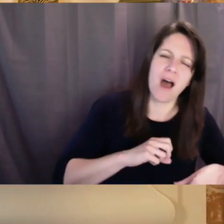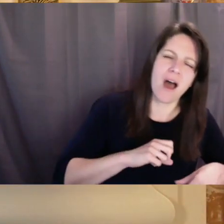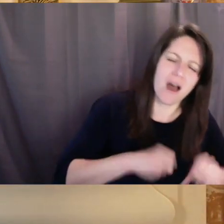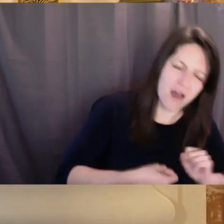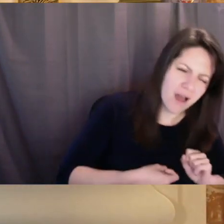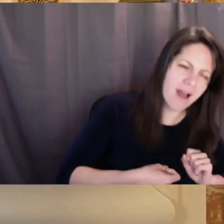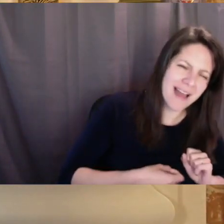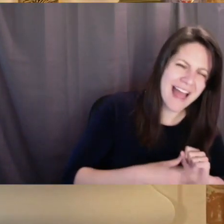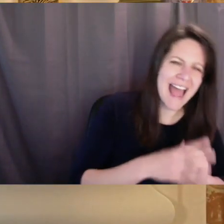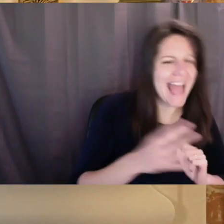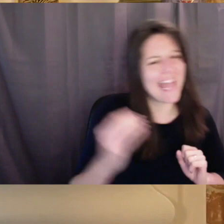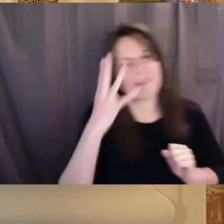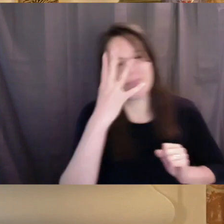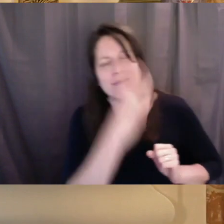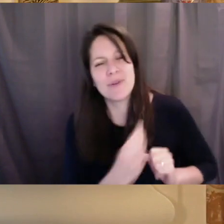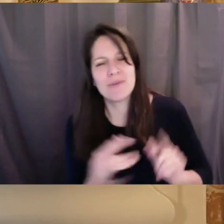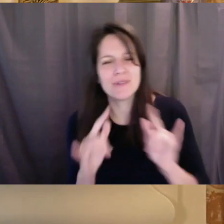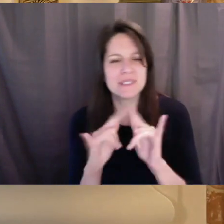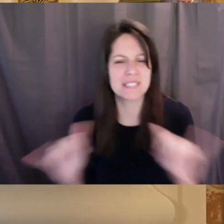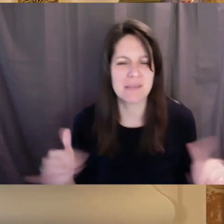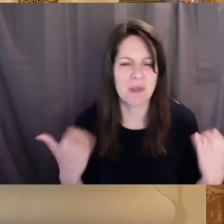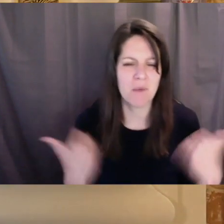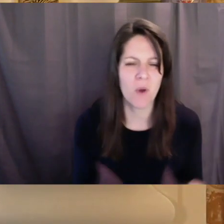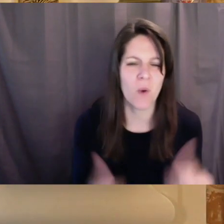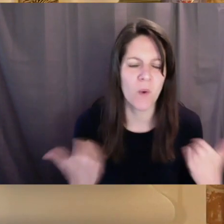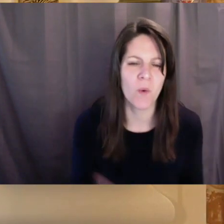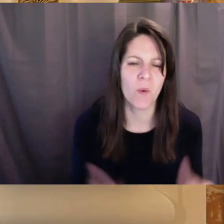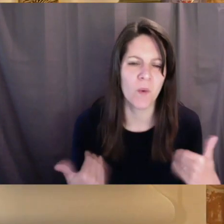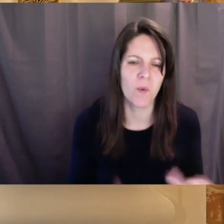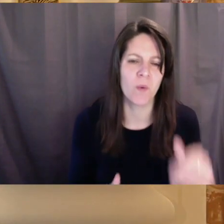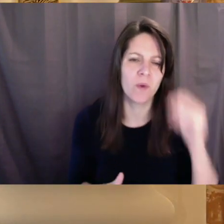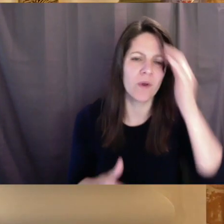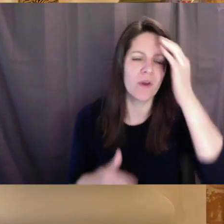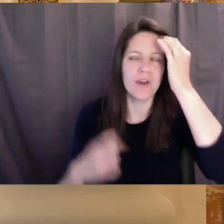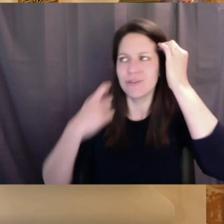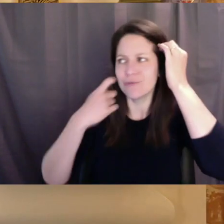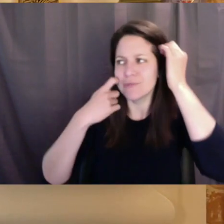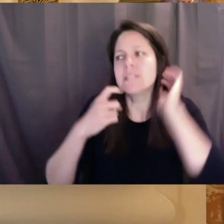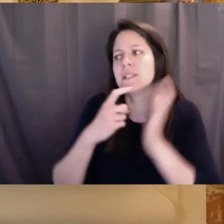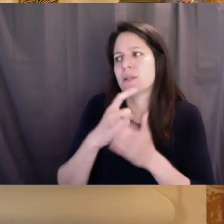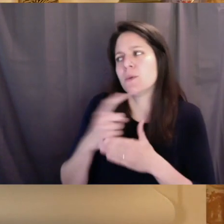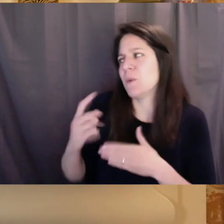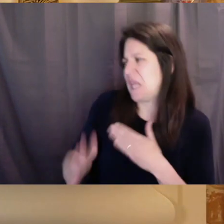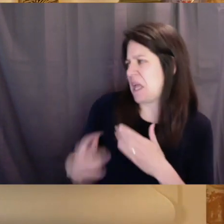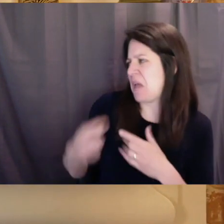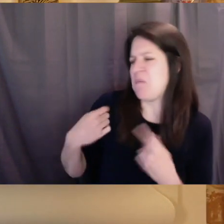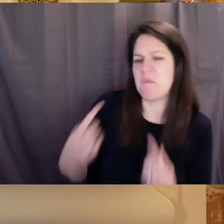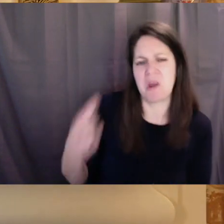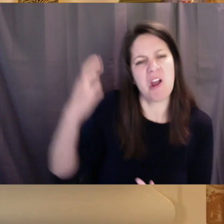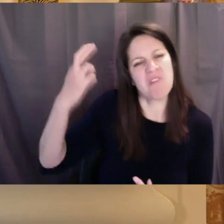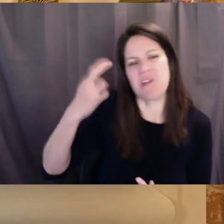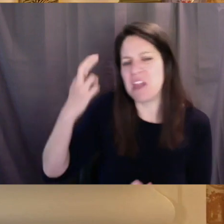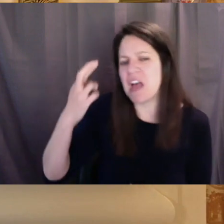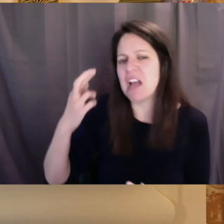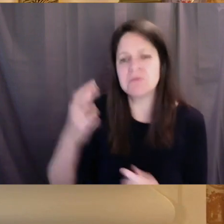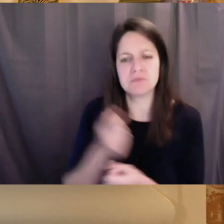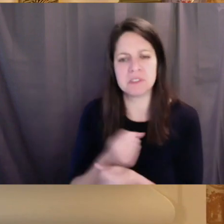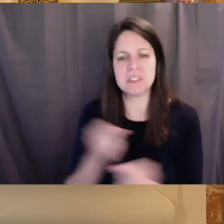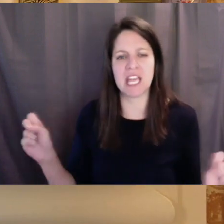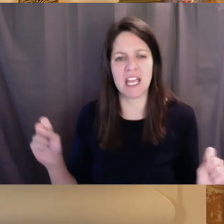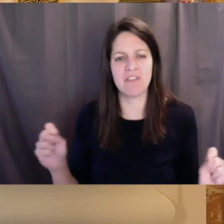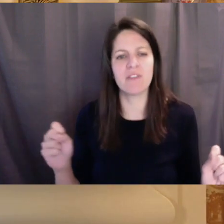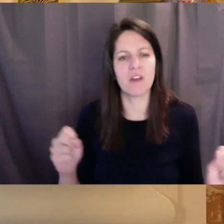was heartbreaking and remarkable and beautiful. And once they realized this past weekend